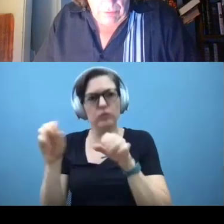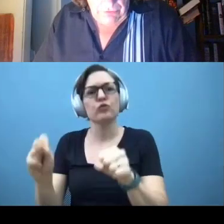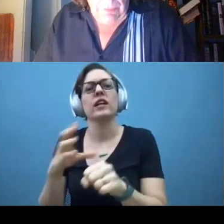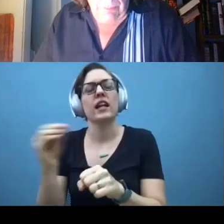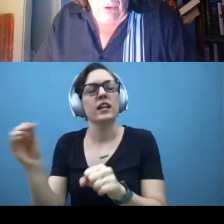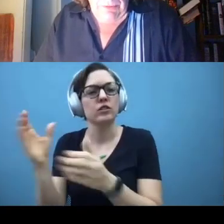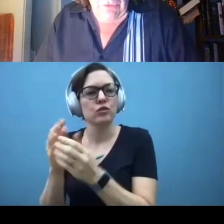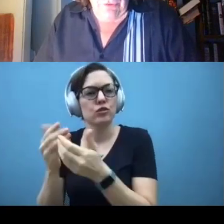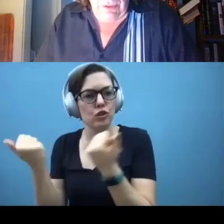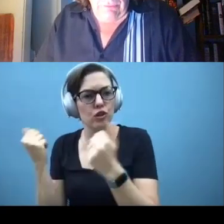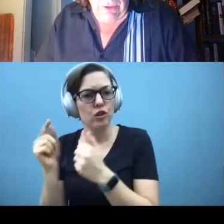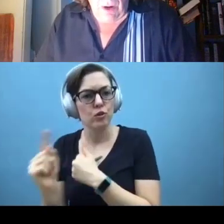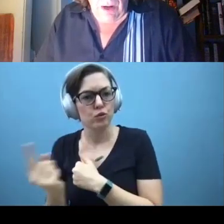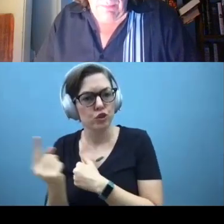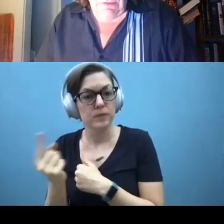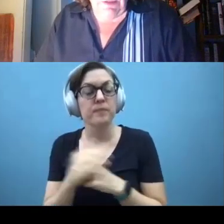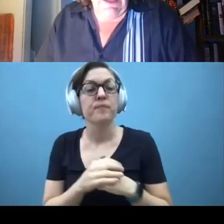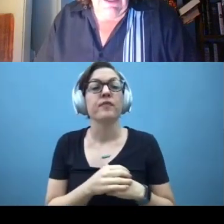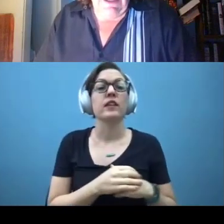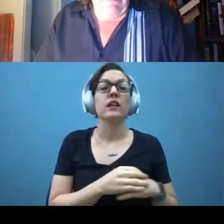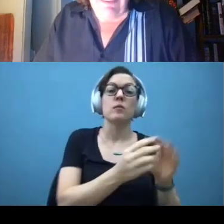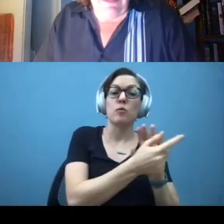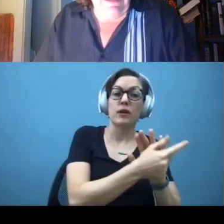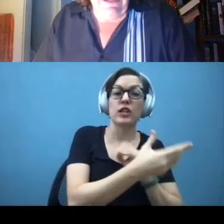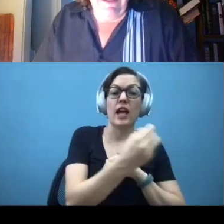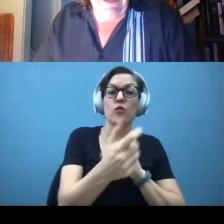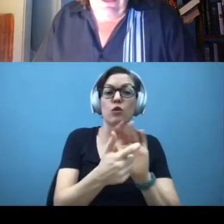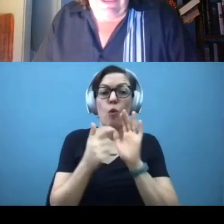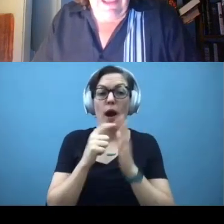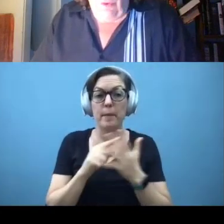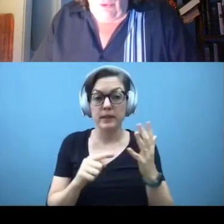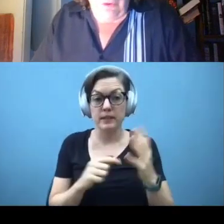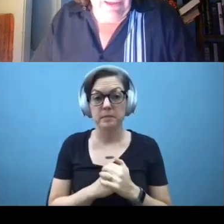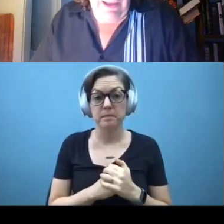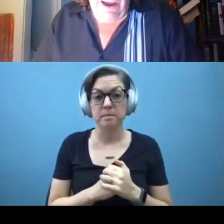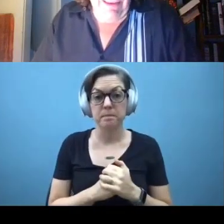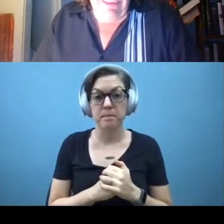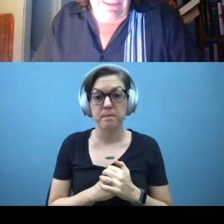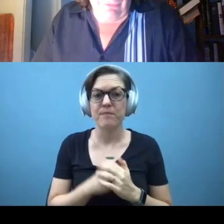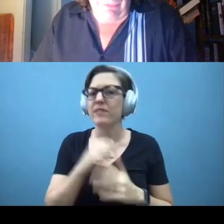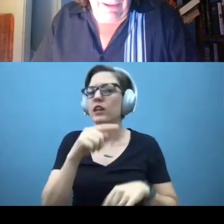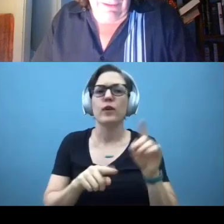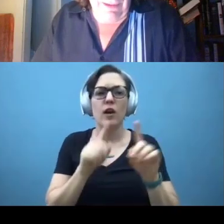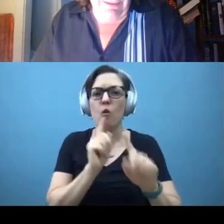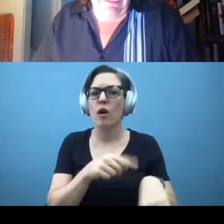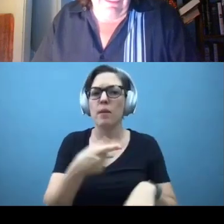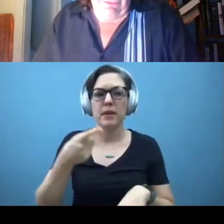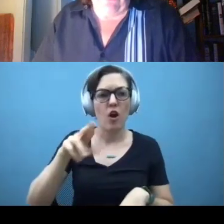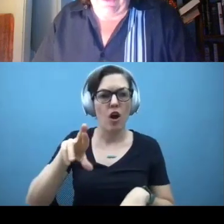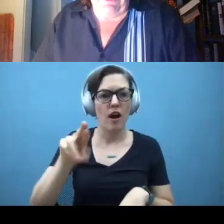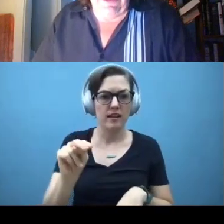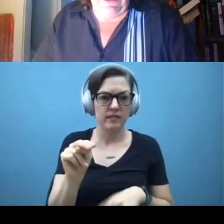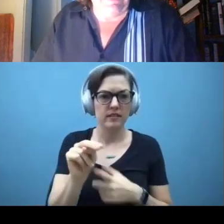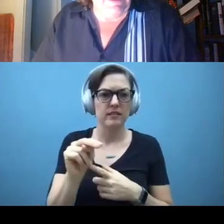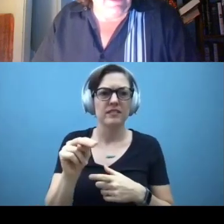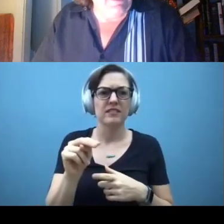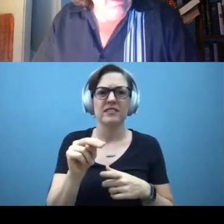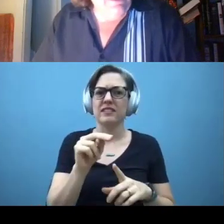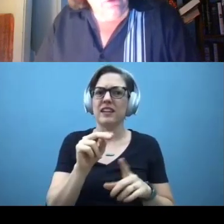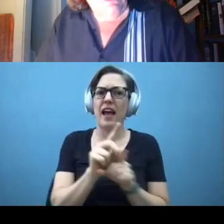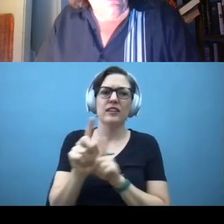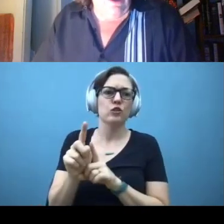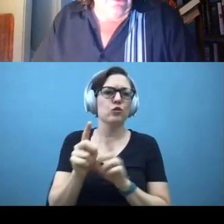order, prohibition and requirements. Basically, you can't order PRNs as a restraint. You can't